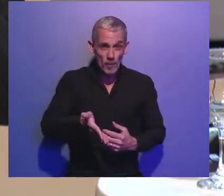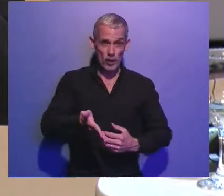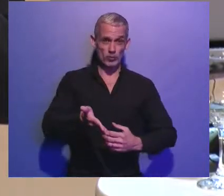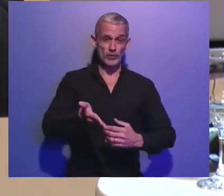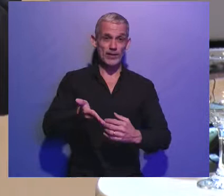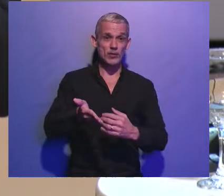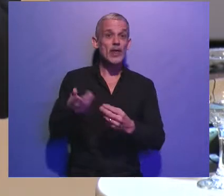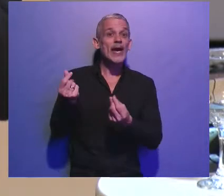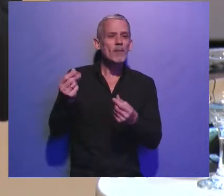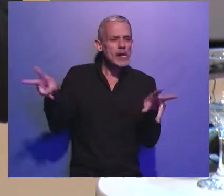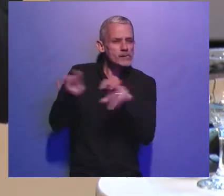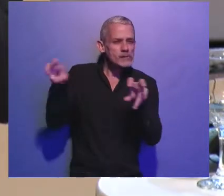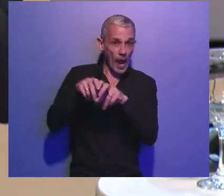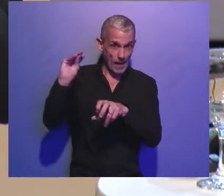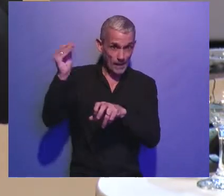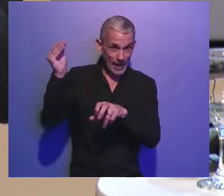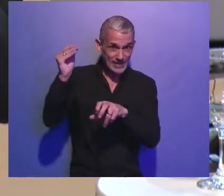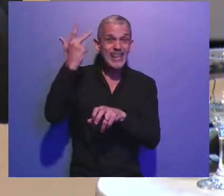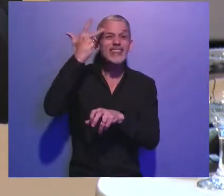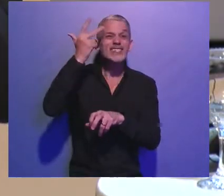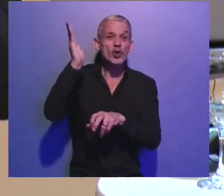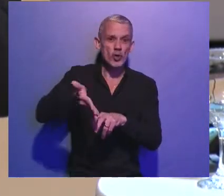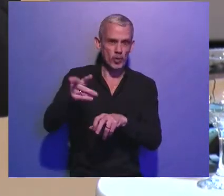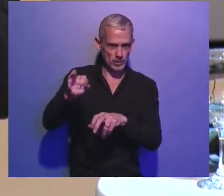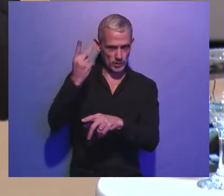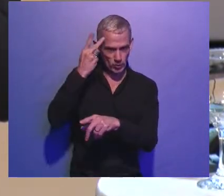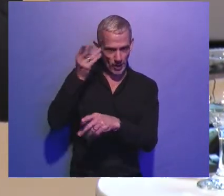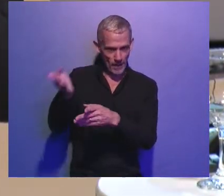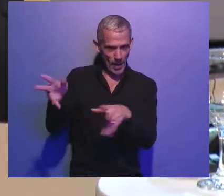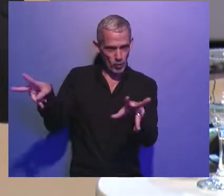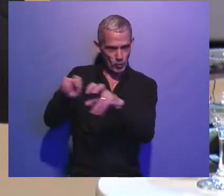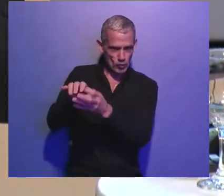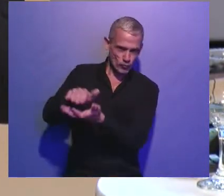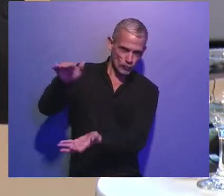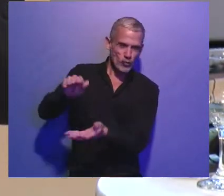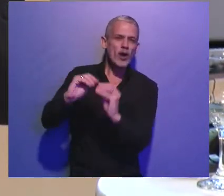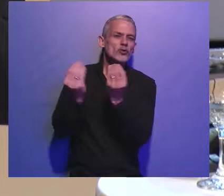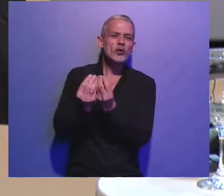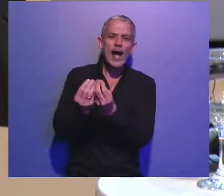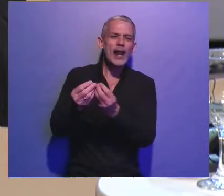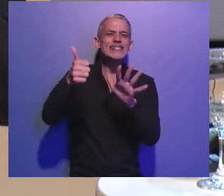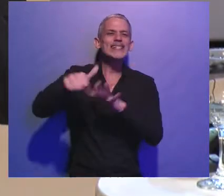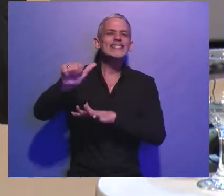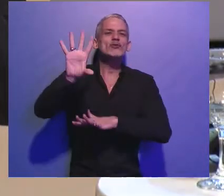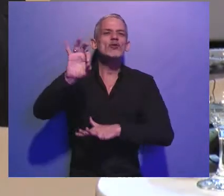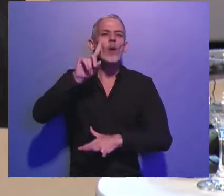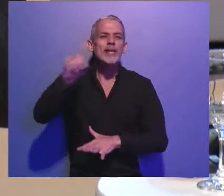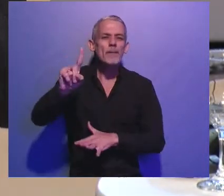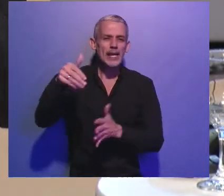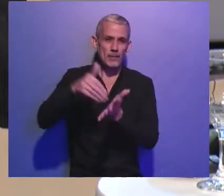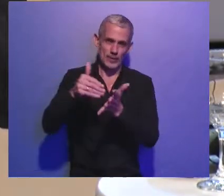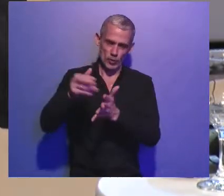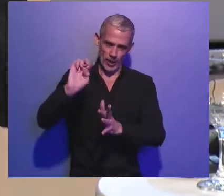Brazil. That's circa $650 billion, São Paulo only. Due to